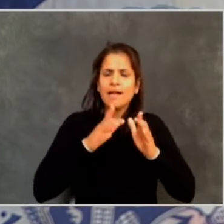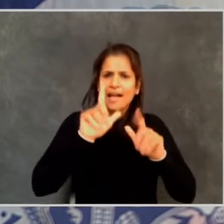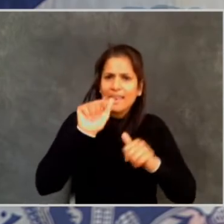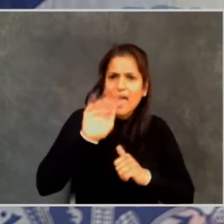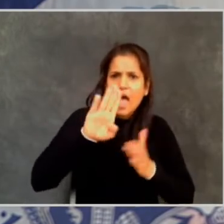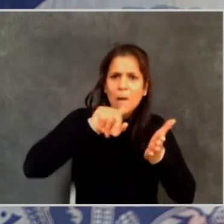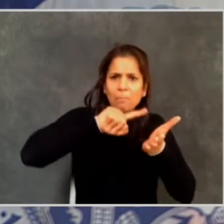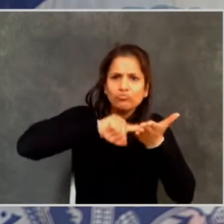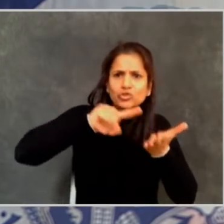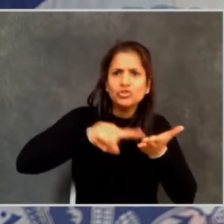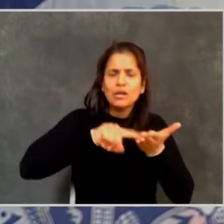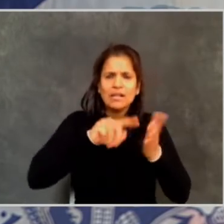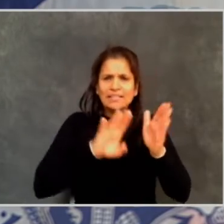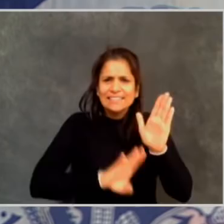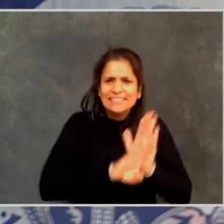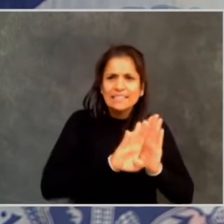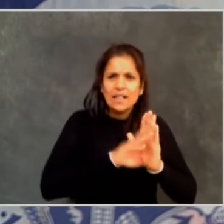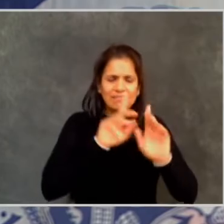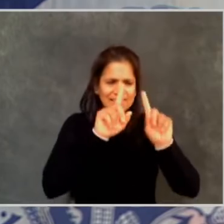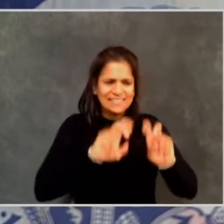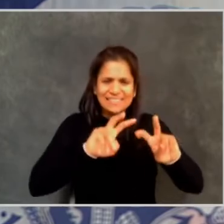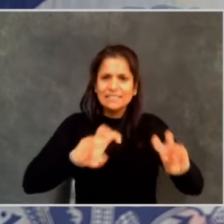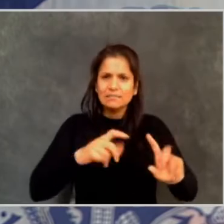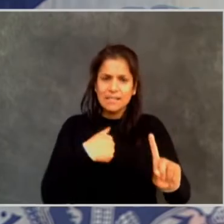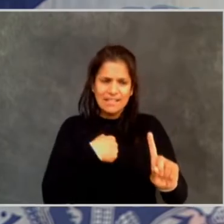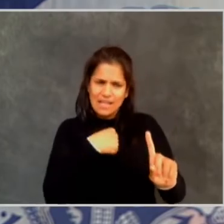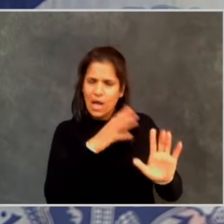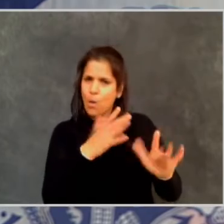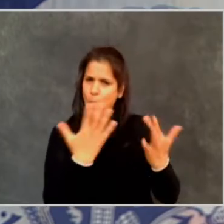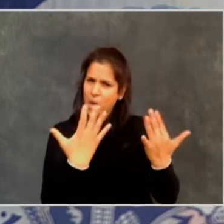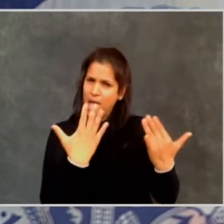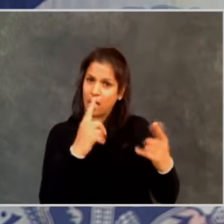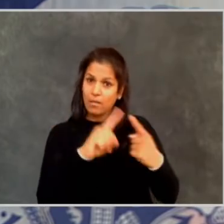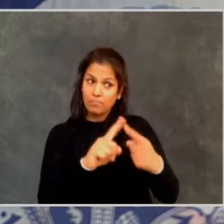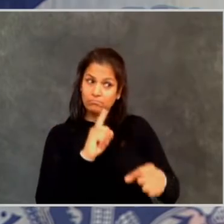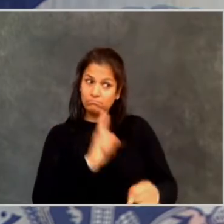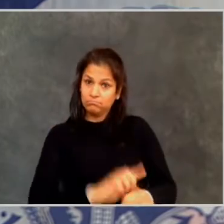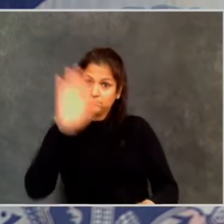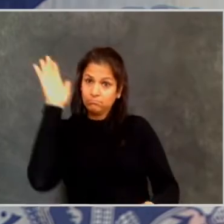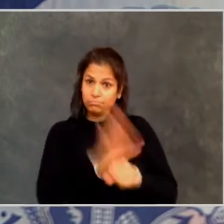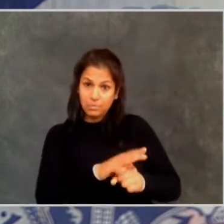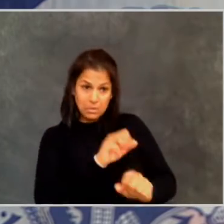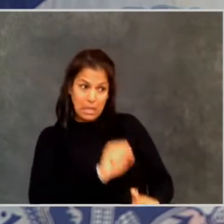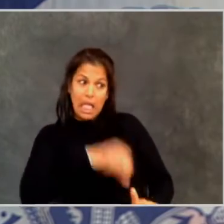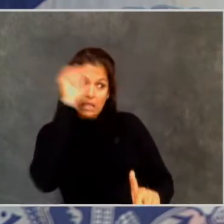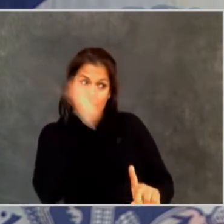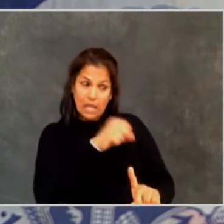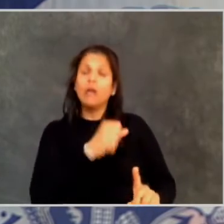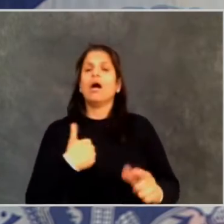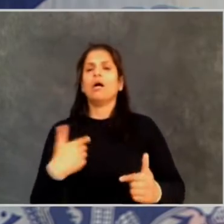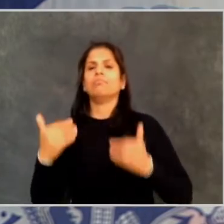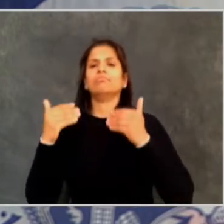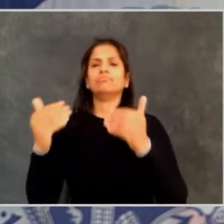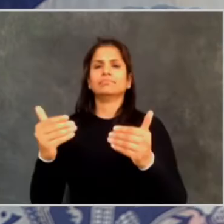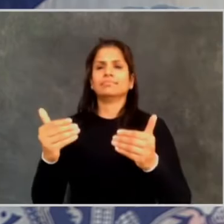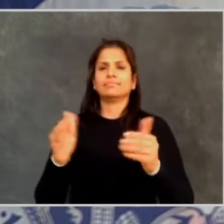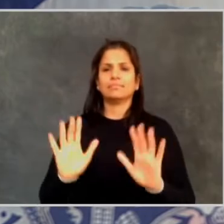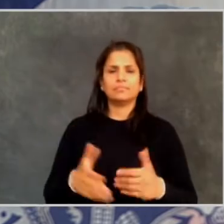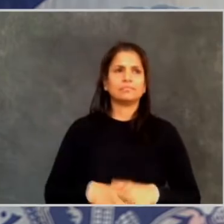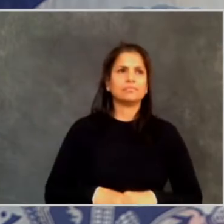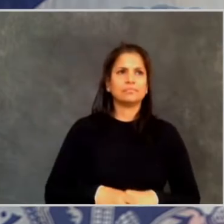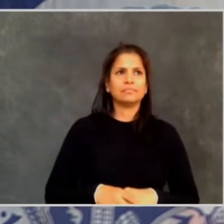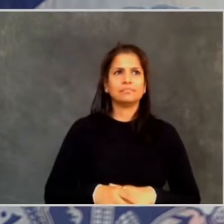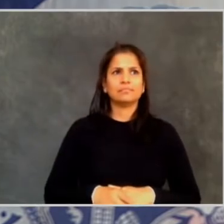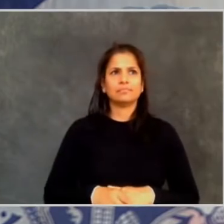we've seen that has worked in the world. It clearly was something the federal government did not have ready, did not provide. Somewhere in